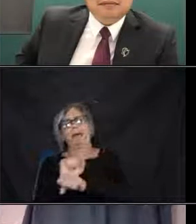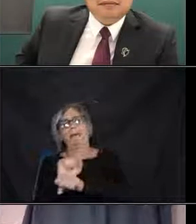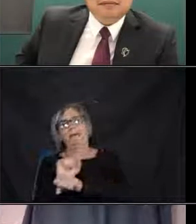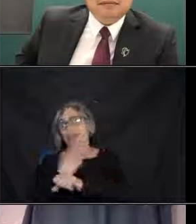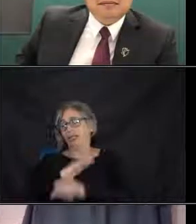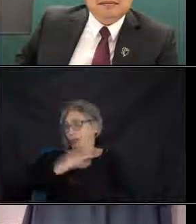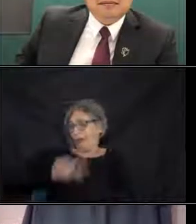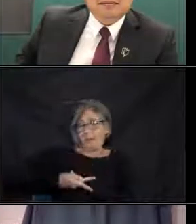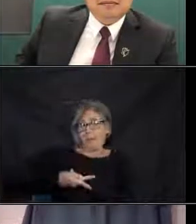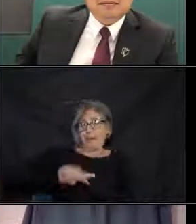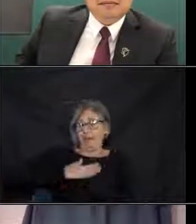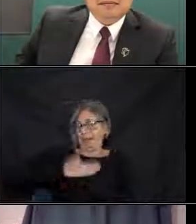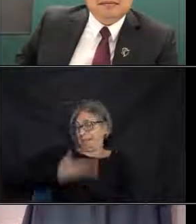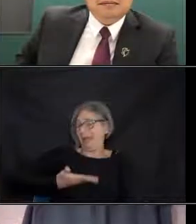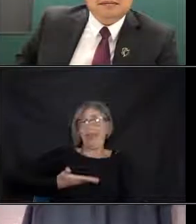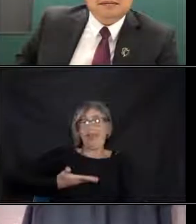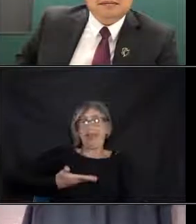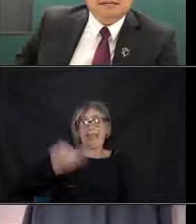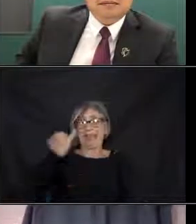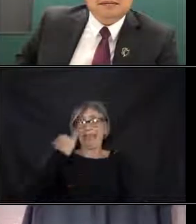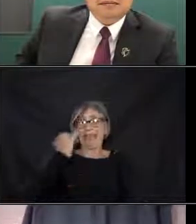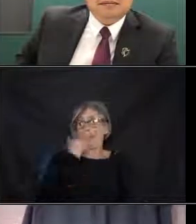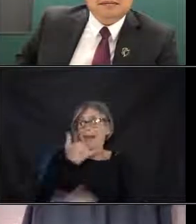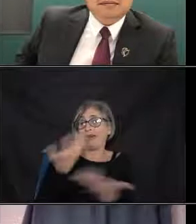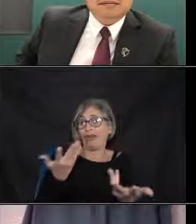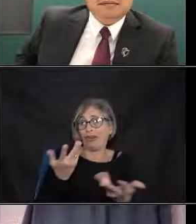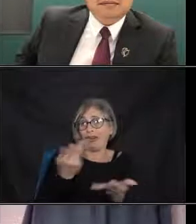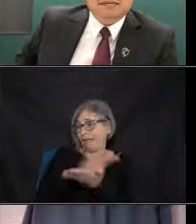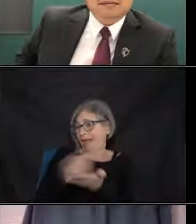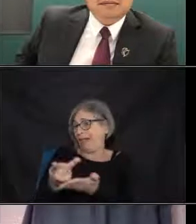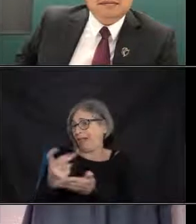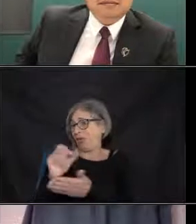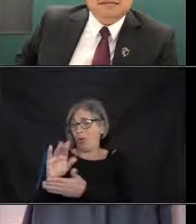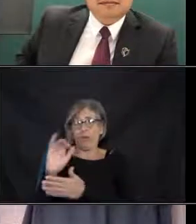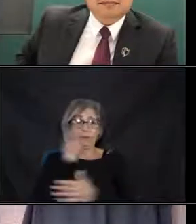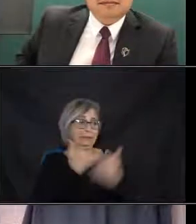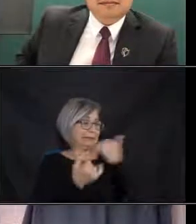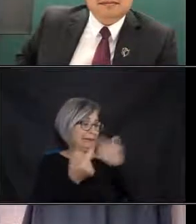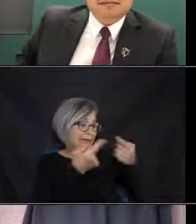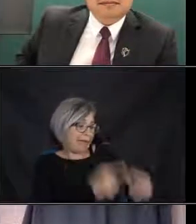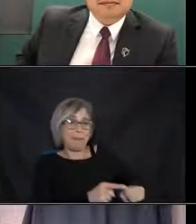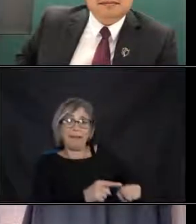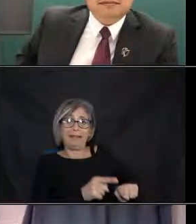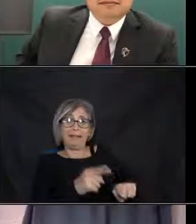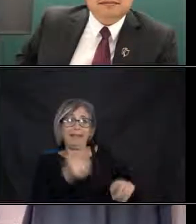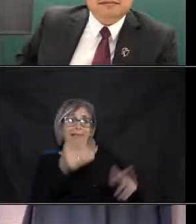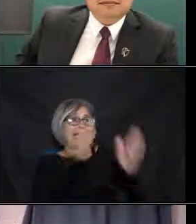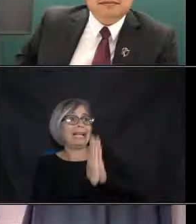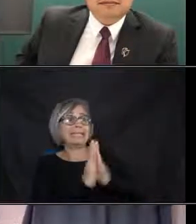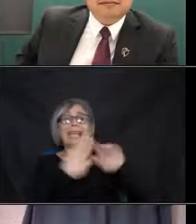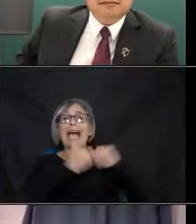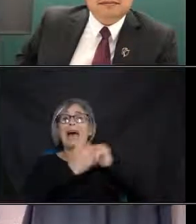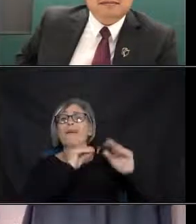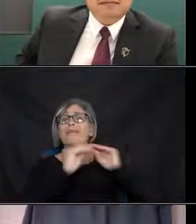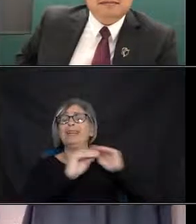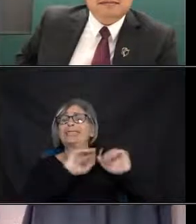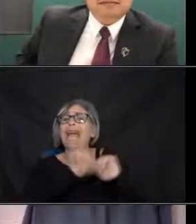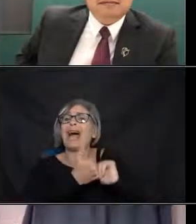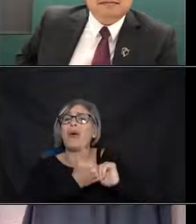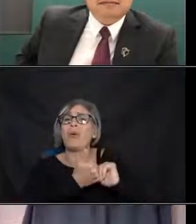where, you know, failures happen, or they admit where mistakes happen, and they ask, how can we fix it? How can we do